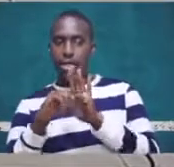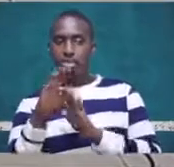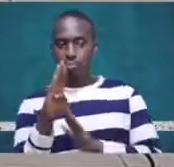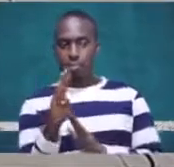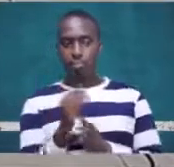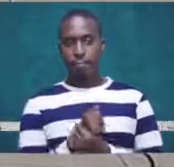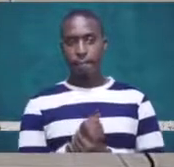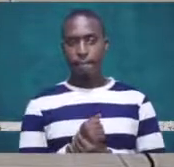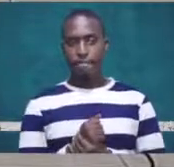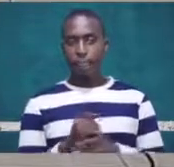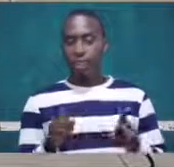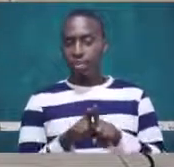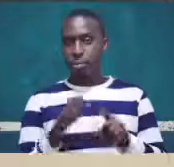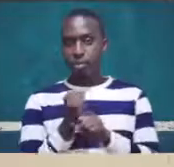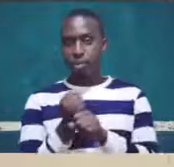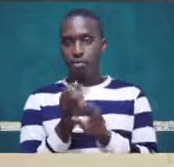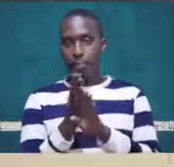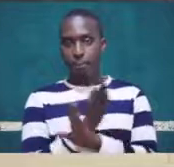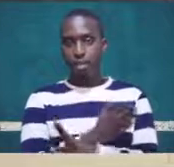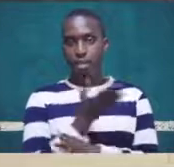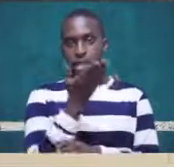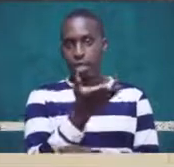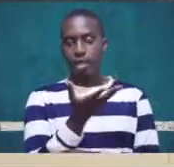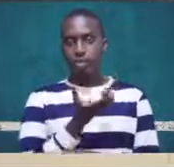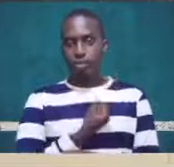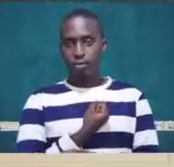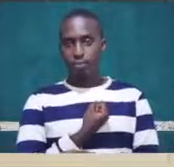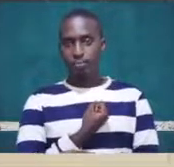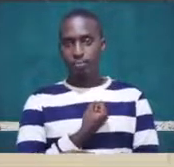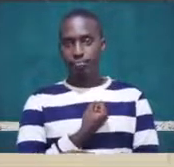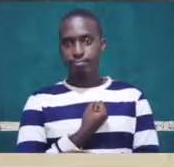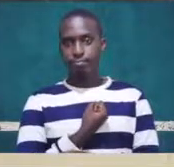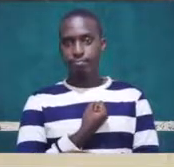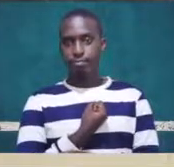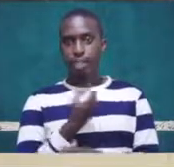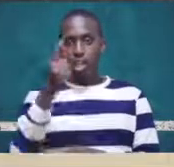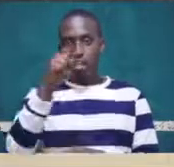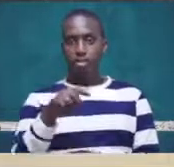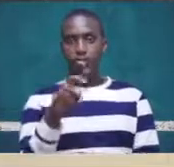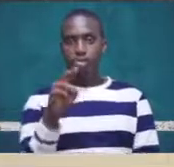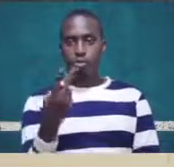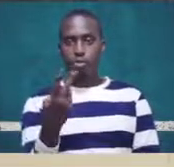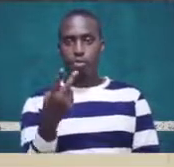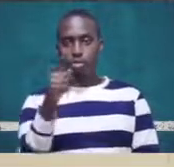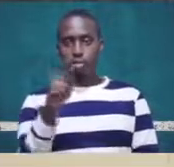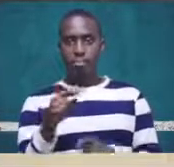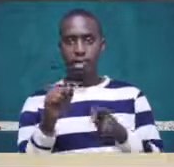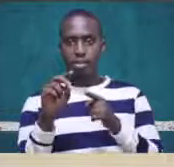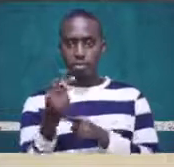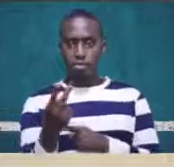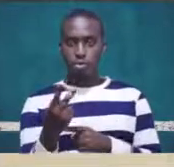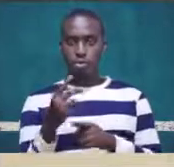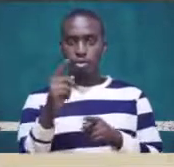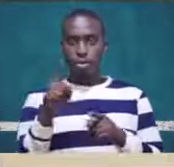So as we did before, this will be integral of 2 divided by 2 times